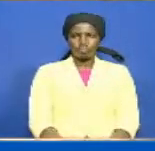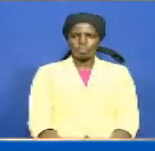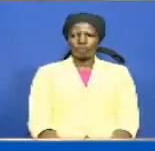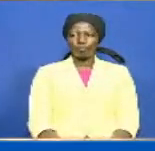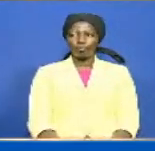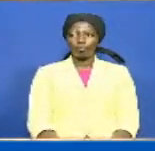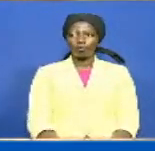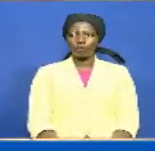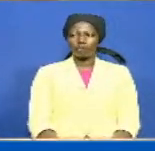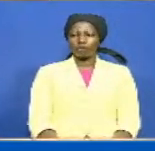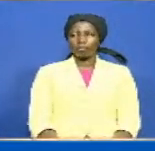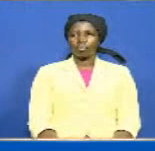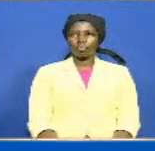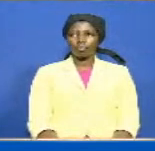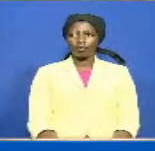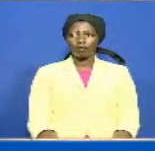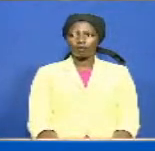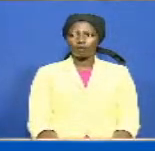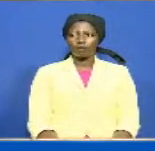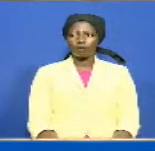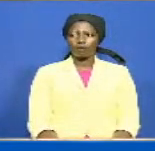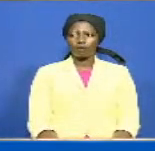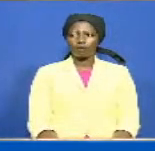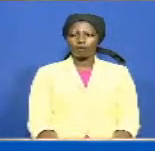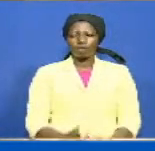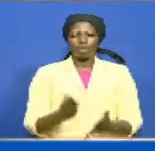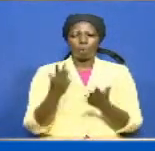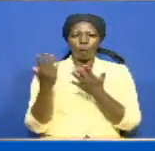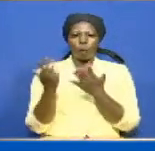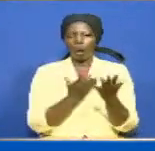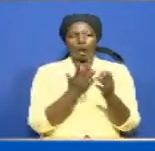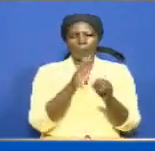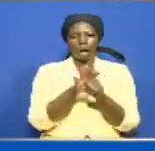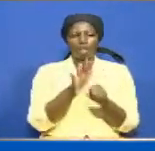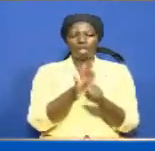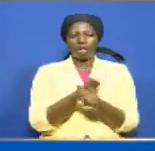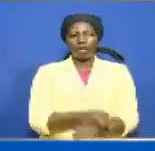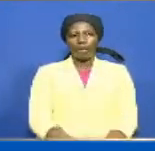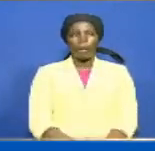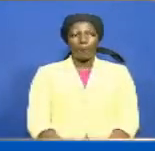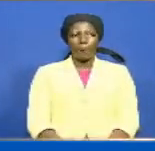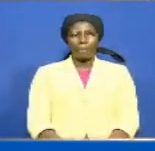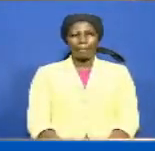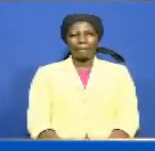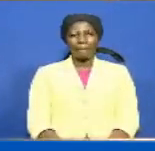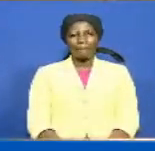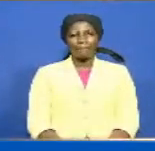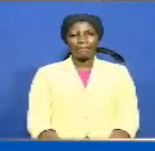Thank you.